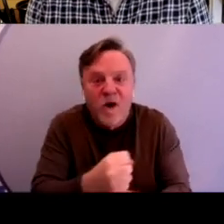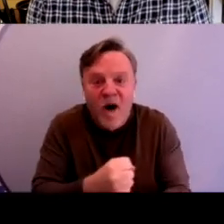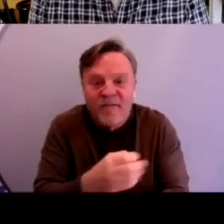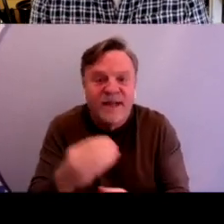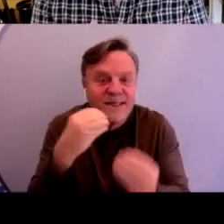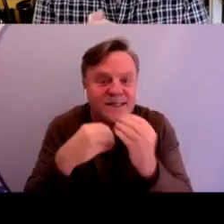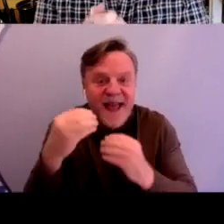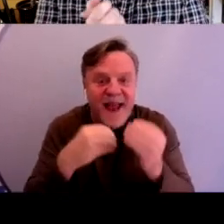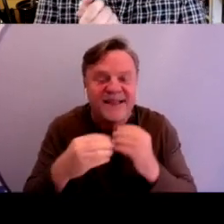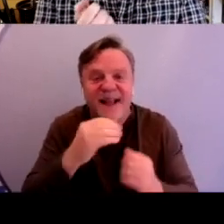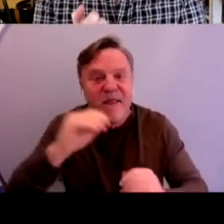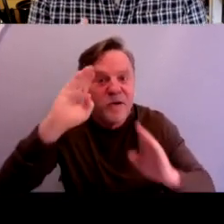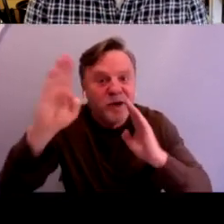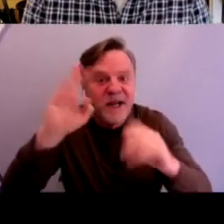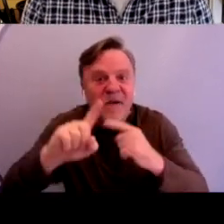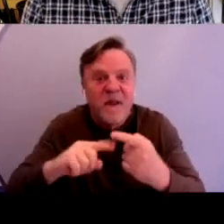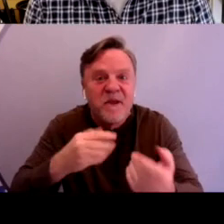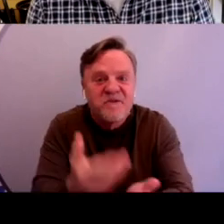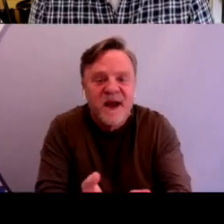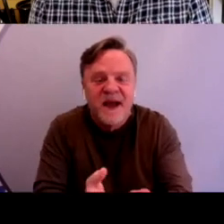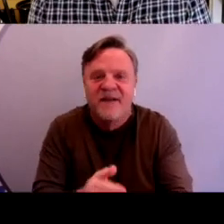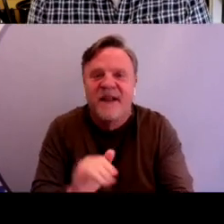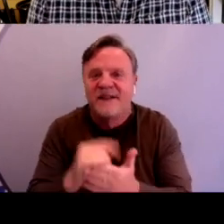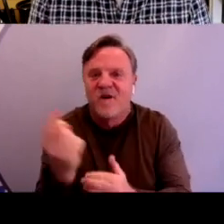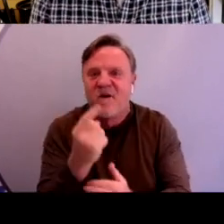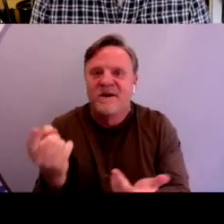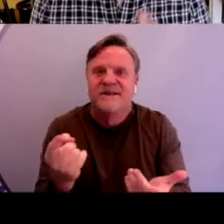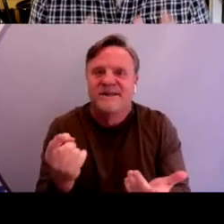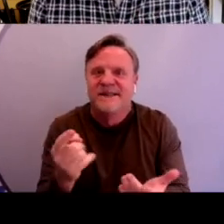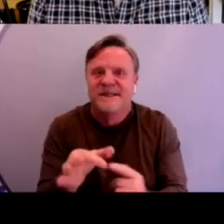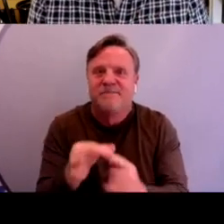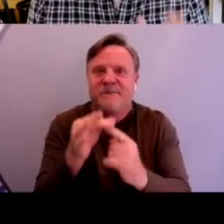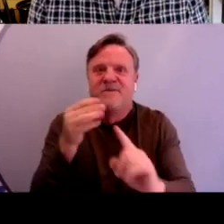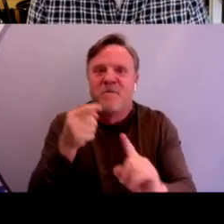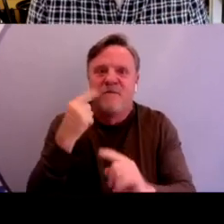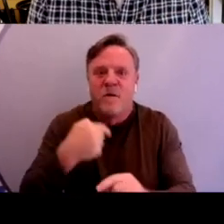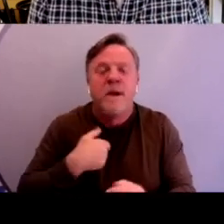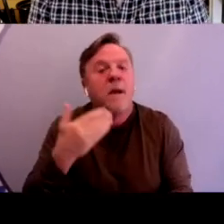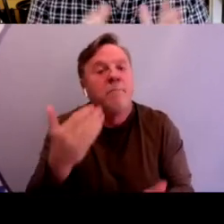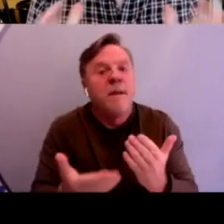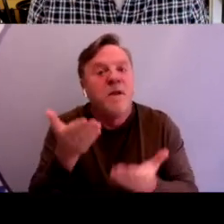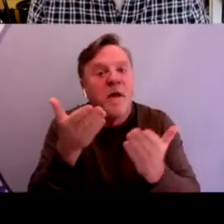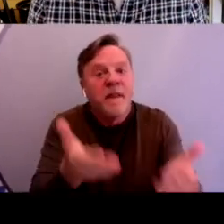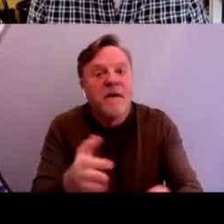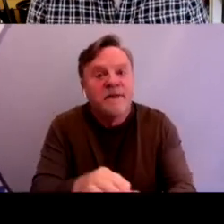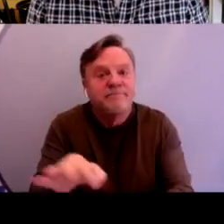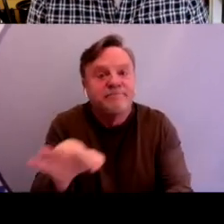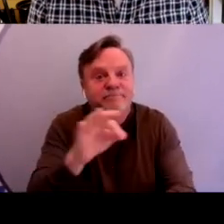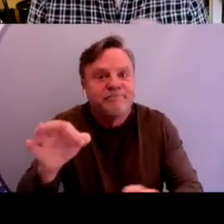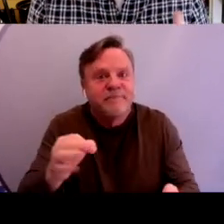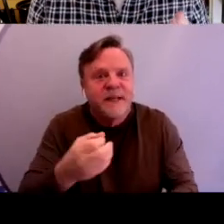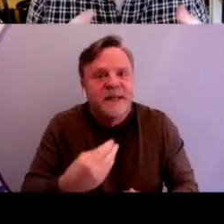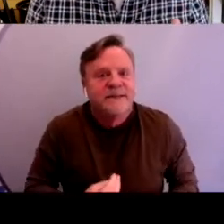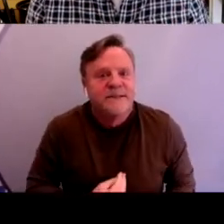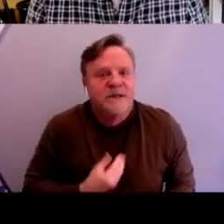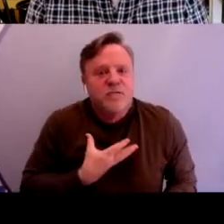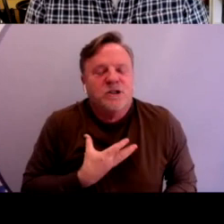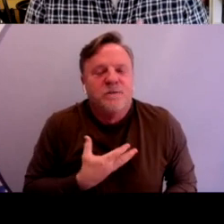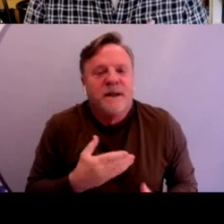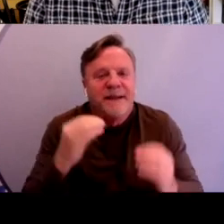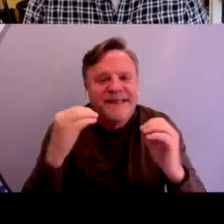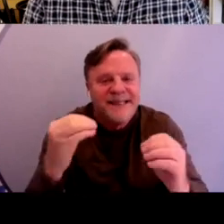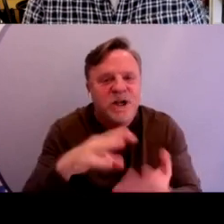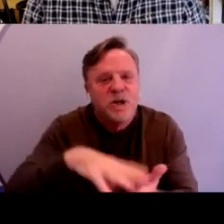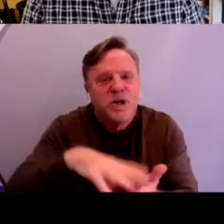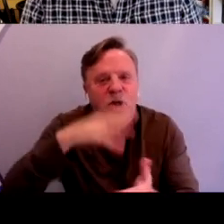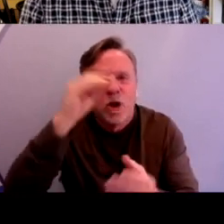they arrive. I know that's always a highlight for me. Maybe they're there for the spiritual enrichment, for the teaching, to learn more about their faith